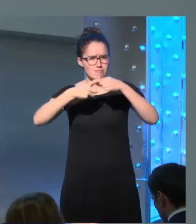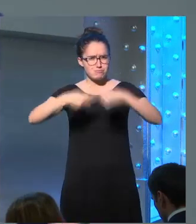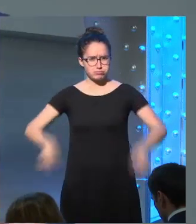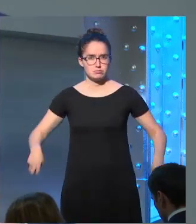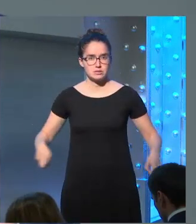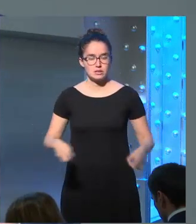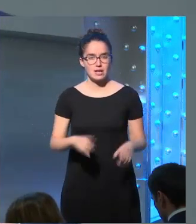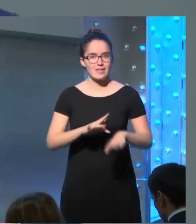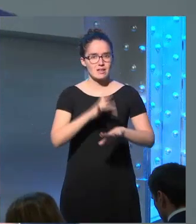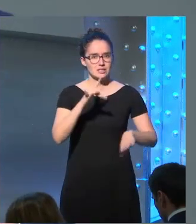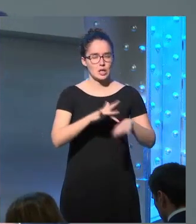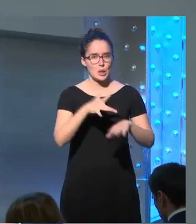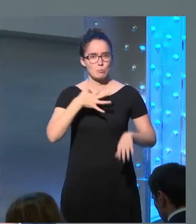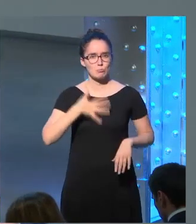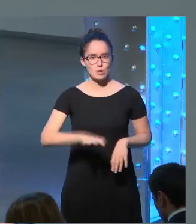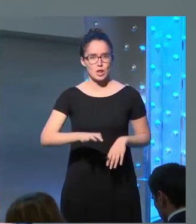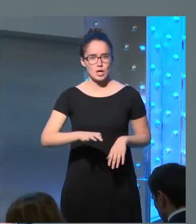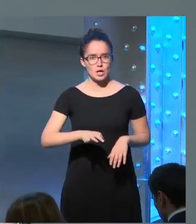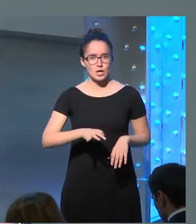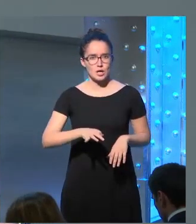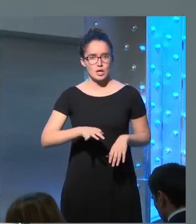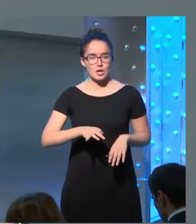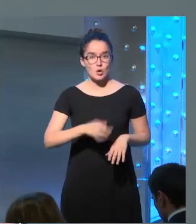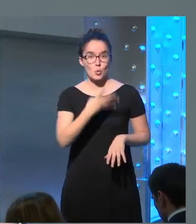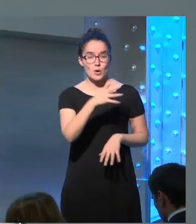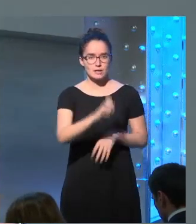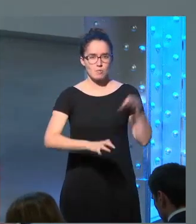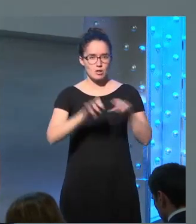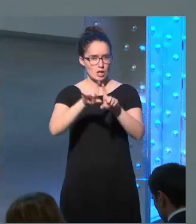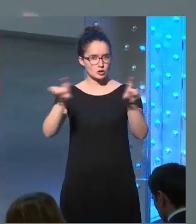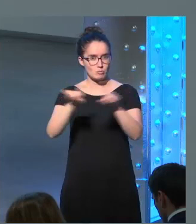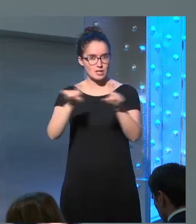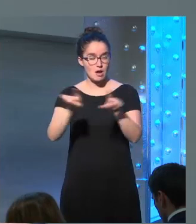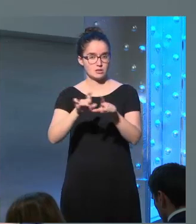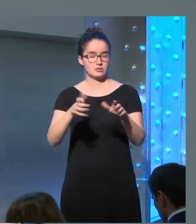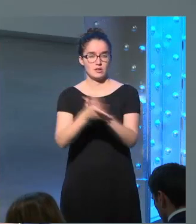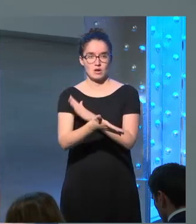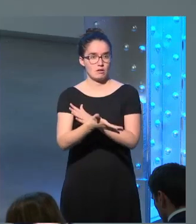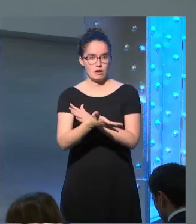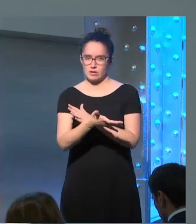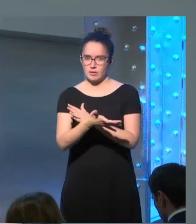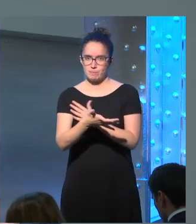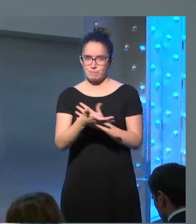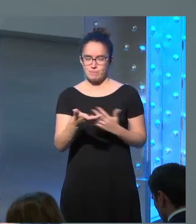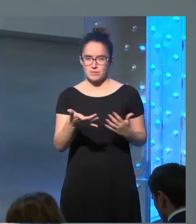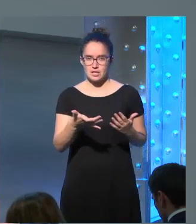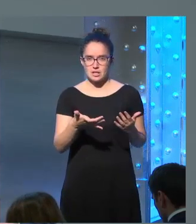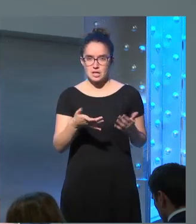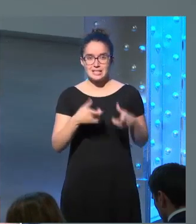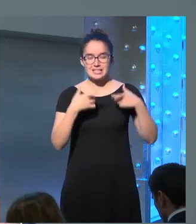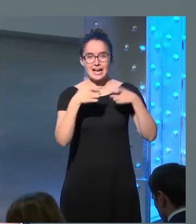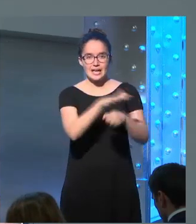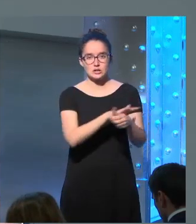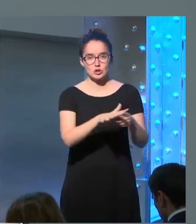skills into completely different ones, that this digitalization will wipe out 40%